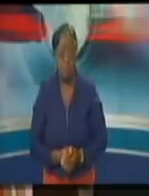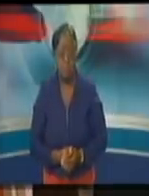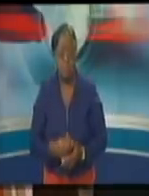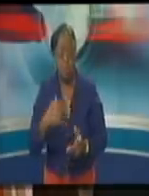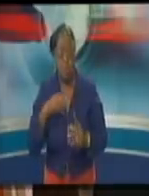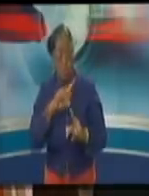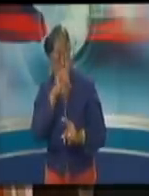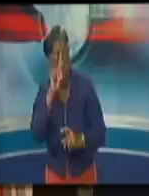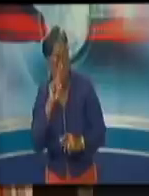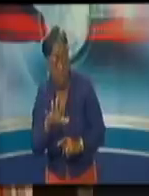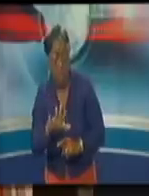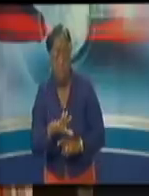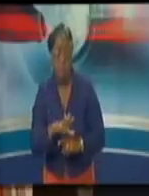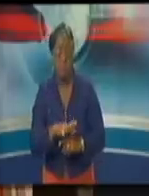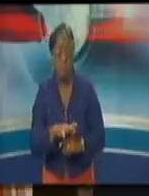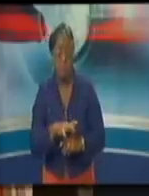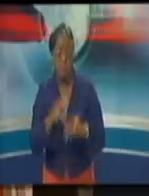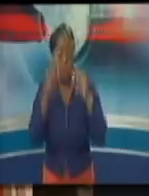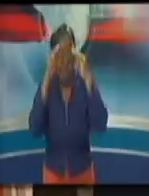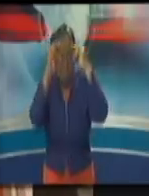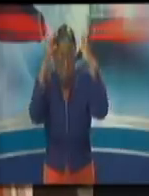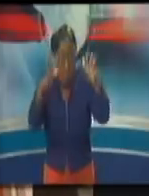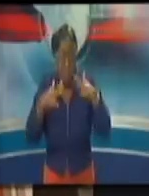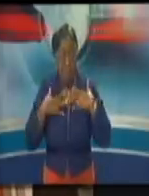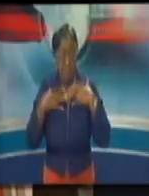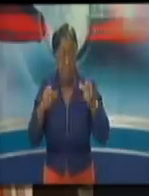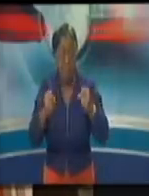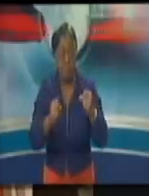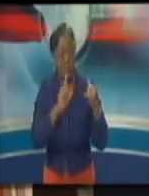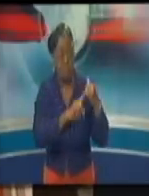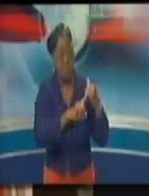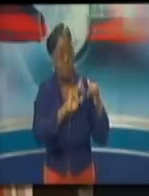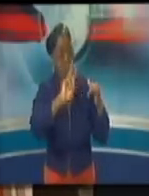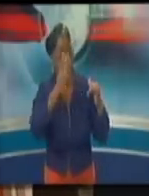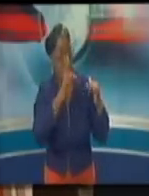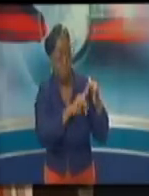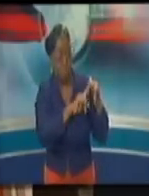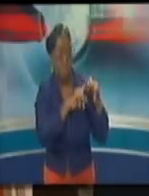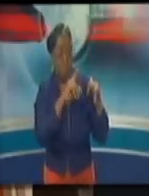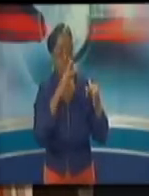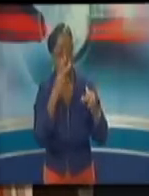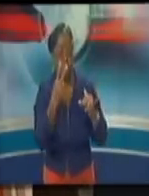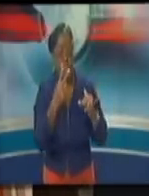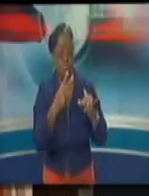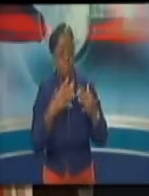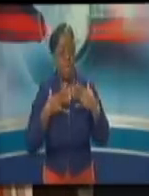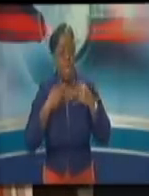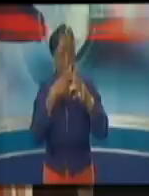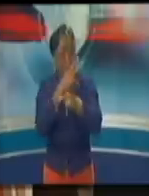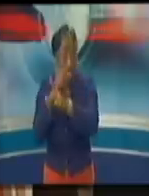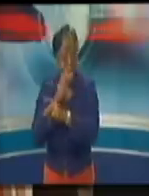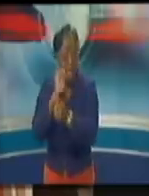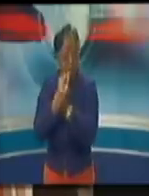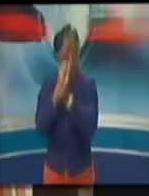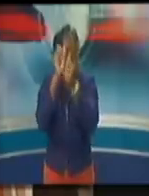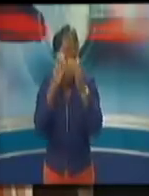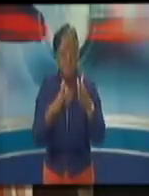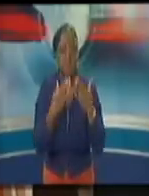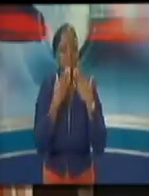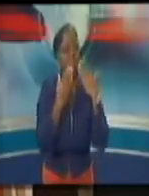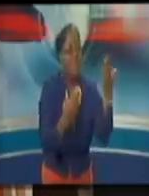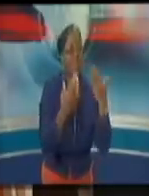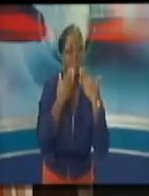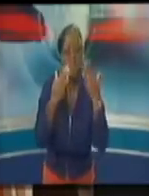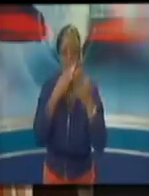minister most likely will speak to that. Sure. And also, we do thank our healthcare workers for what they have been doing for